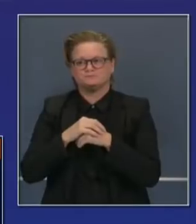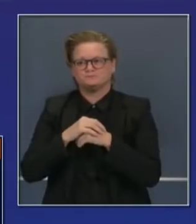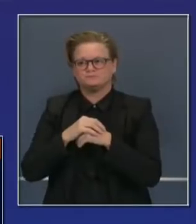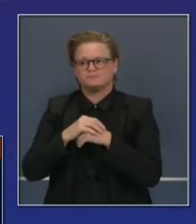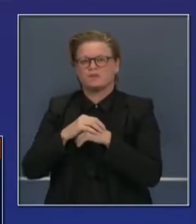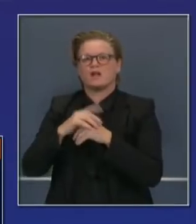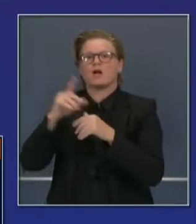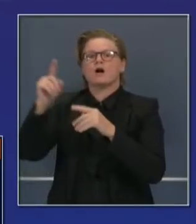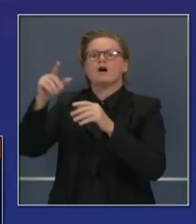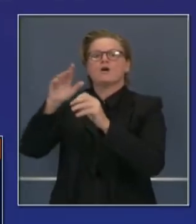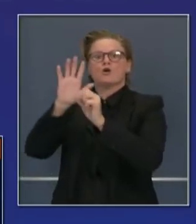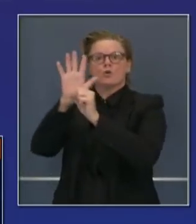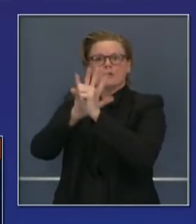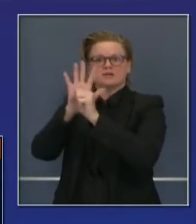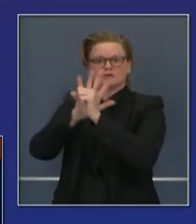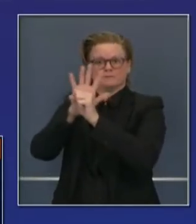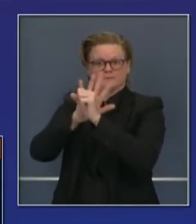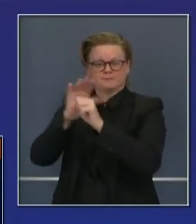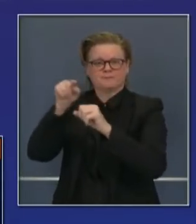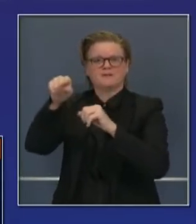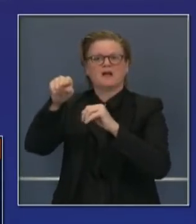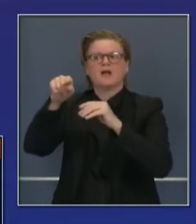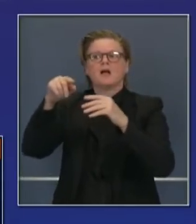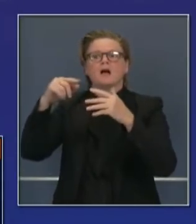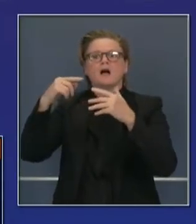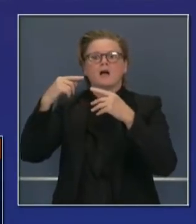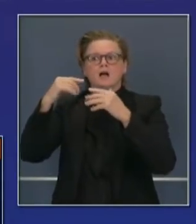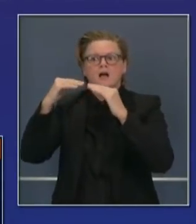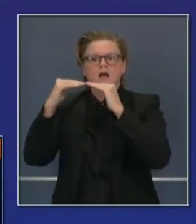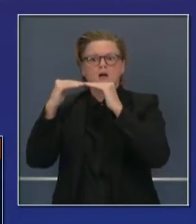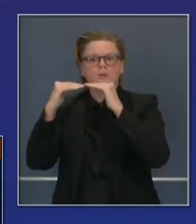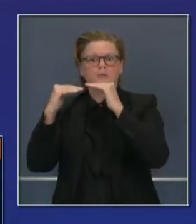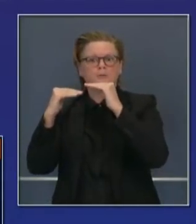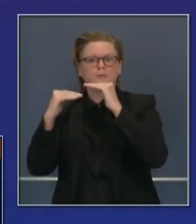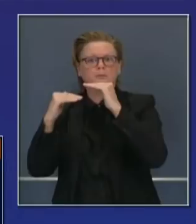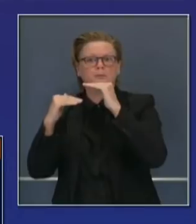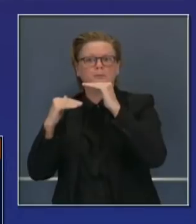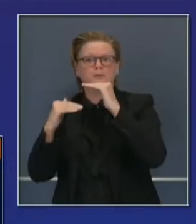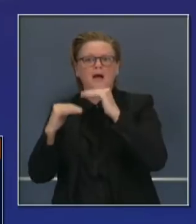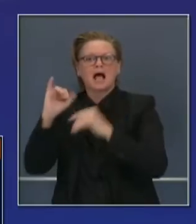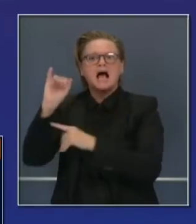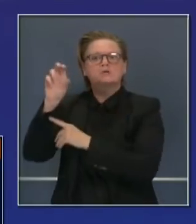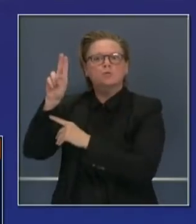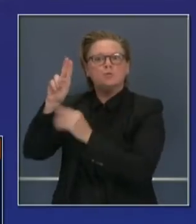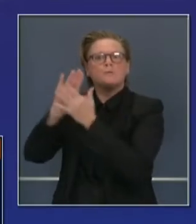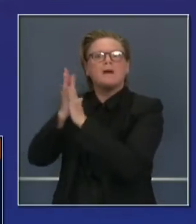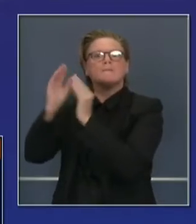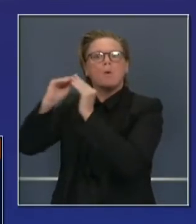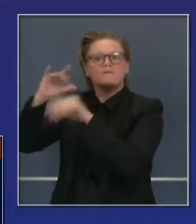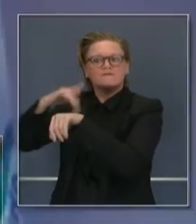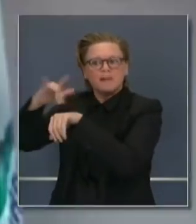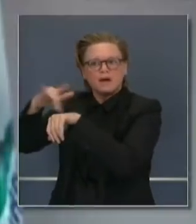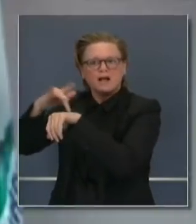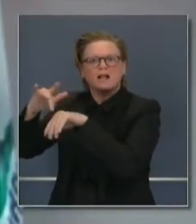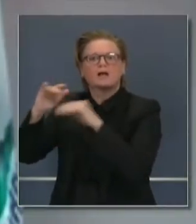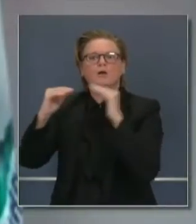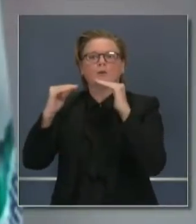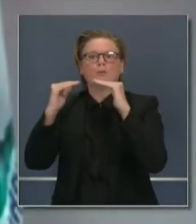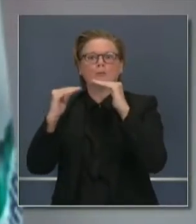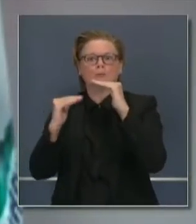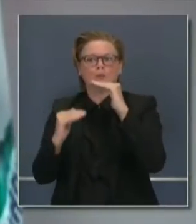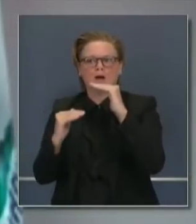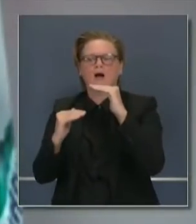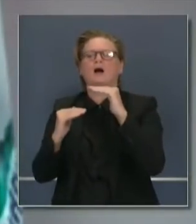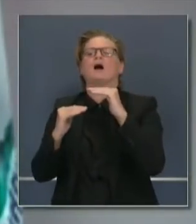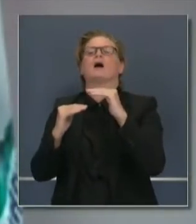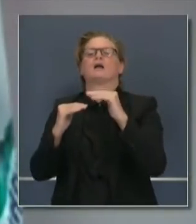ICU capacity remaining trigger. At 3 weeks, we will look at transmission rates at that moment and the projections for